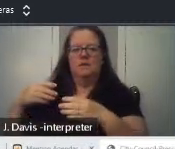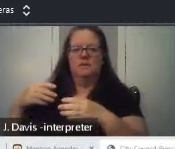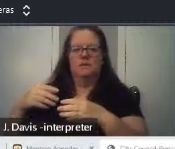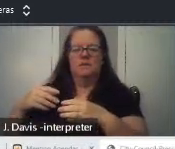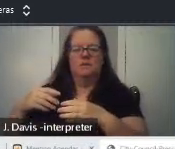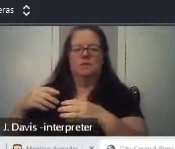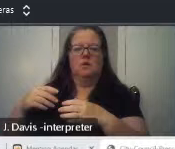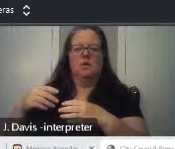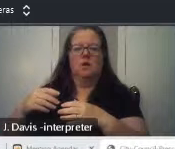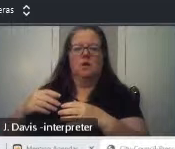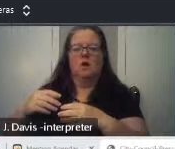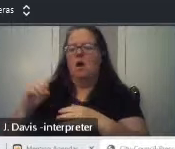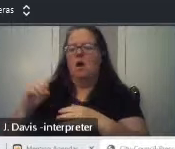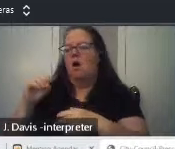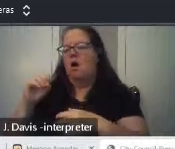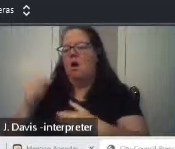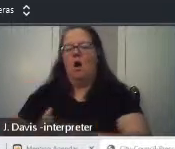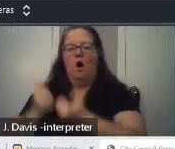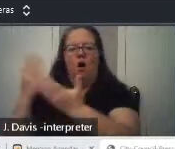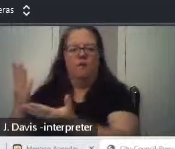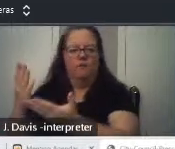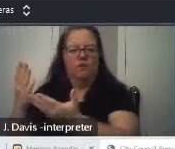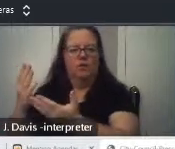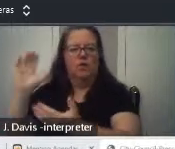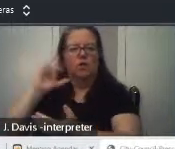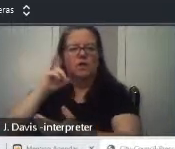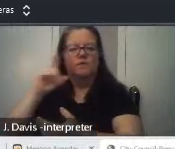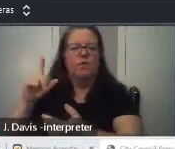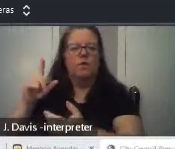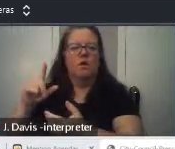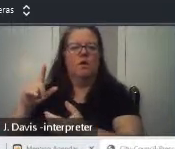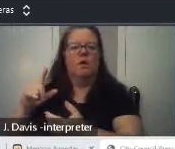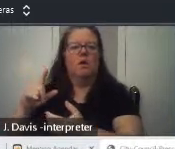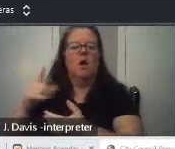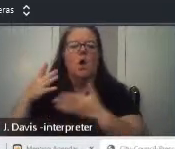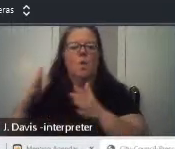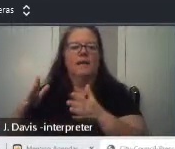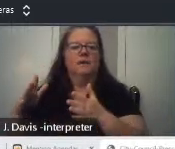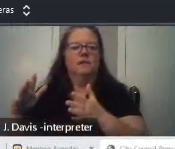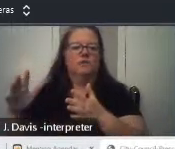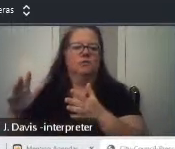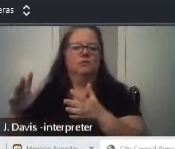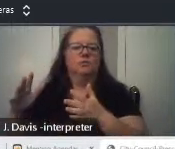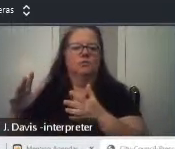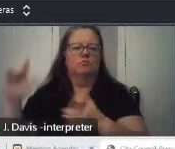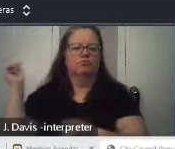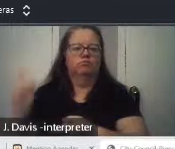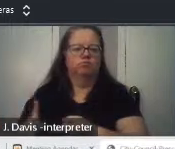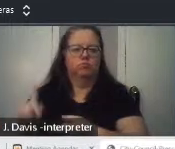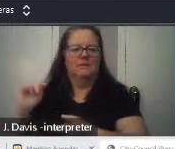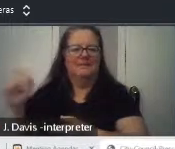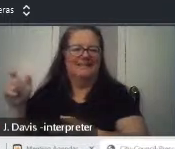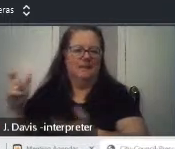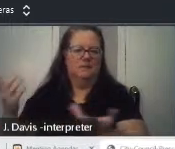months with somebody looking for a pilot to offset the cost of the taxes. So in many ways, this kind of offsets